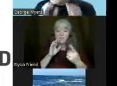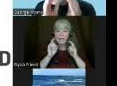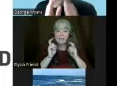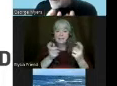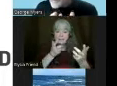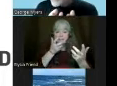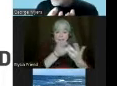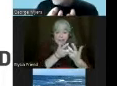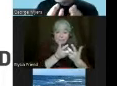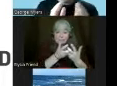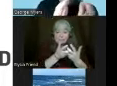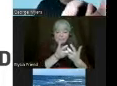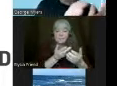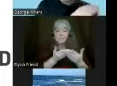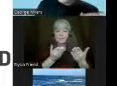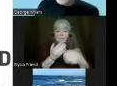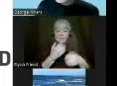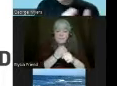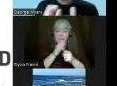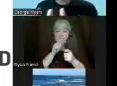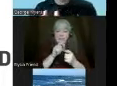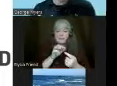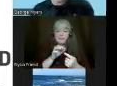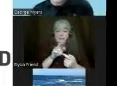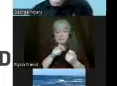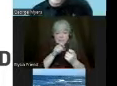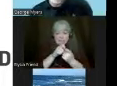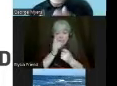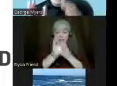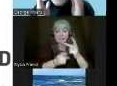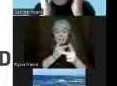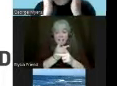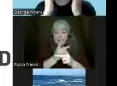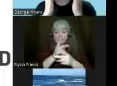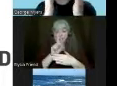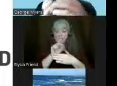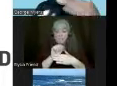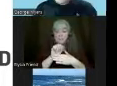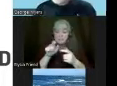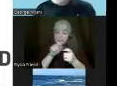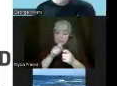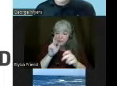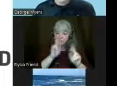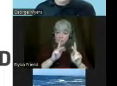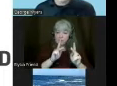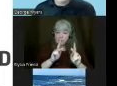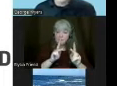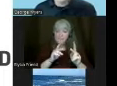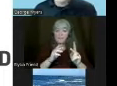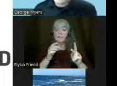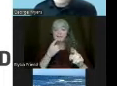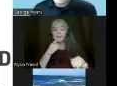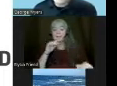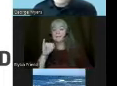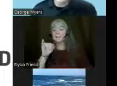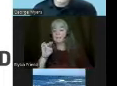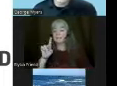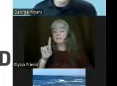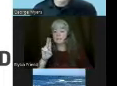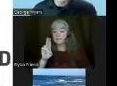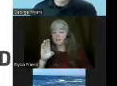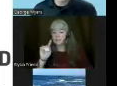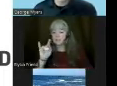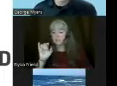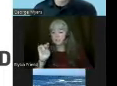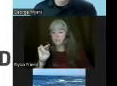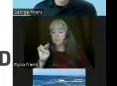made specifically for certain types of disabilities or certain people. I mentioned induction stoves and some other